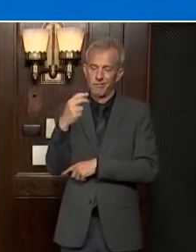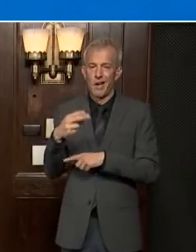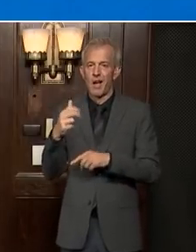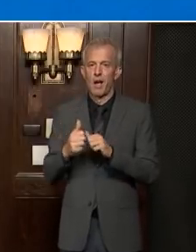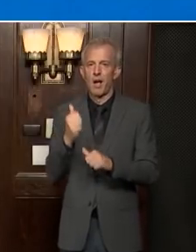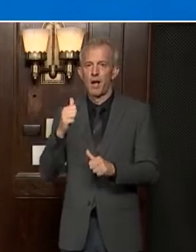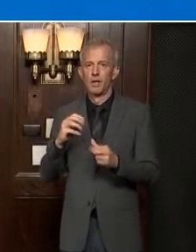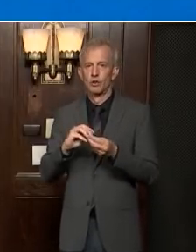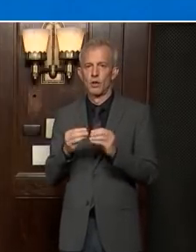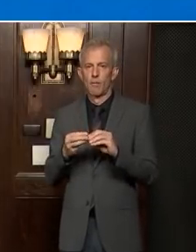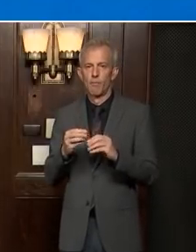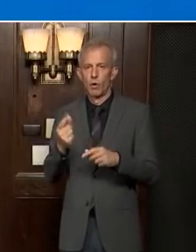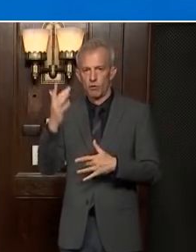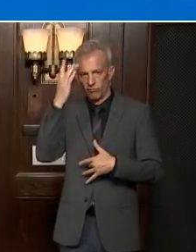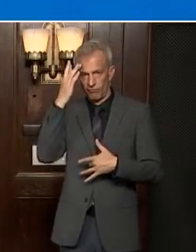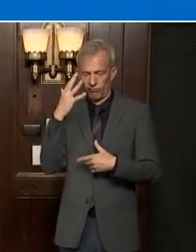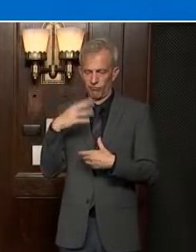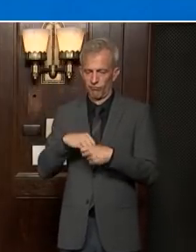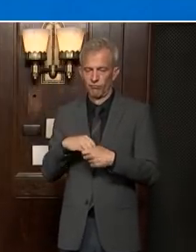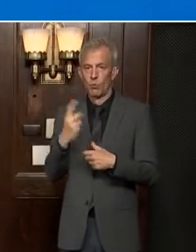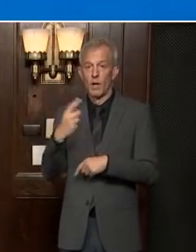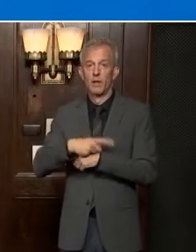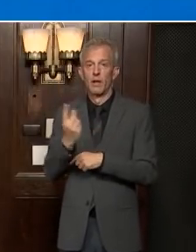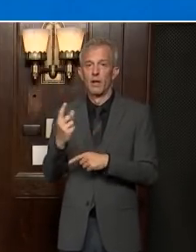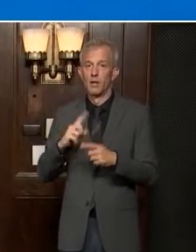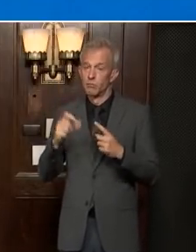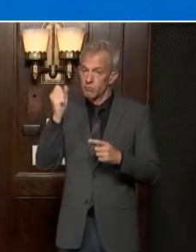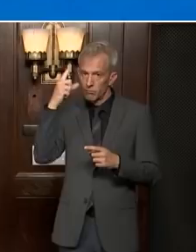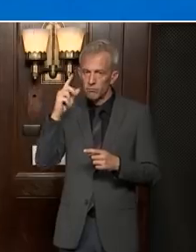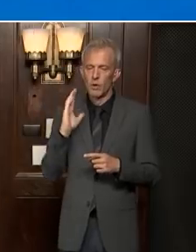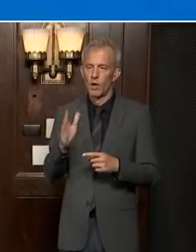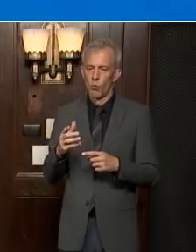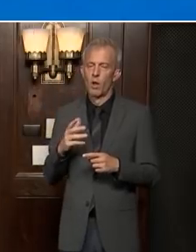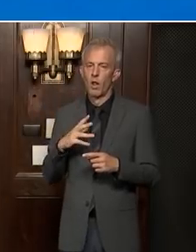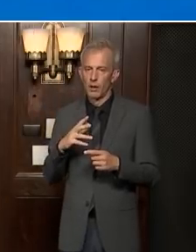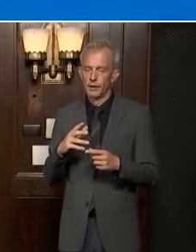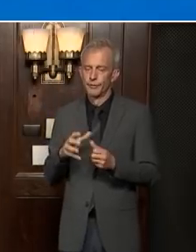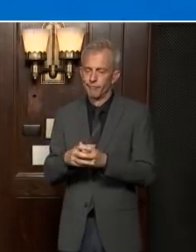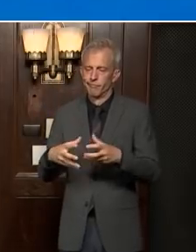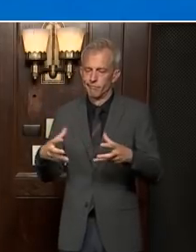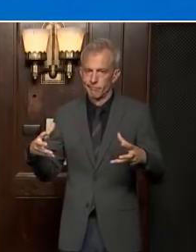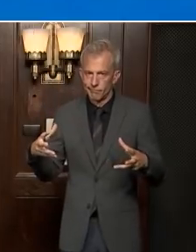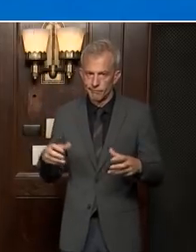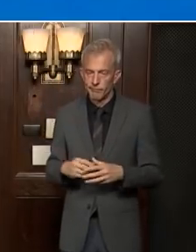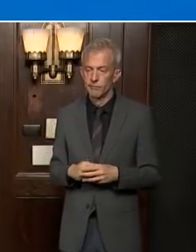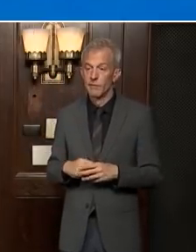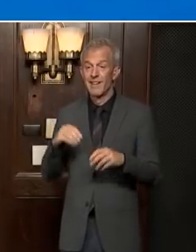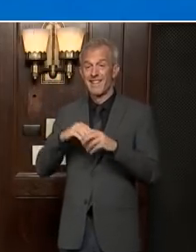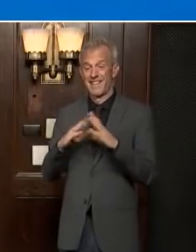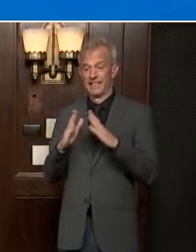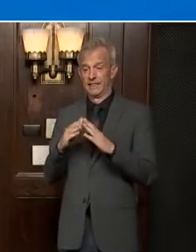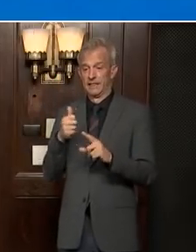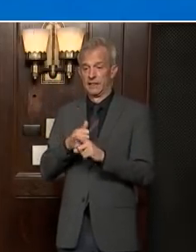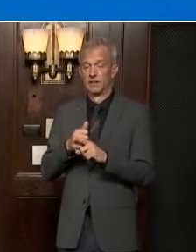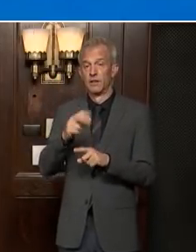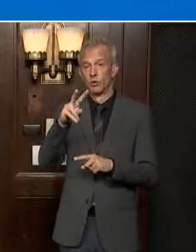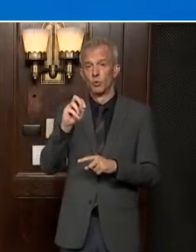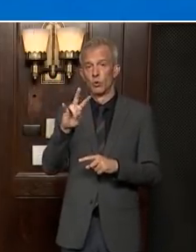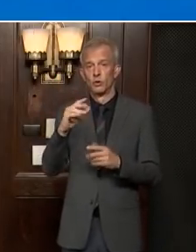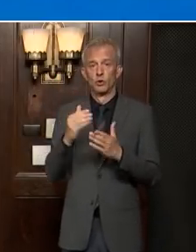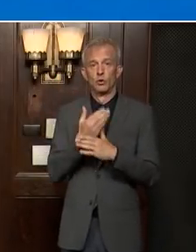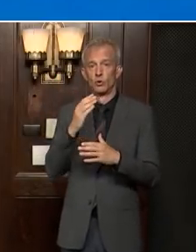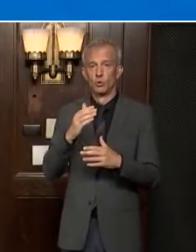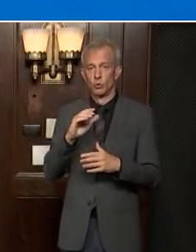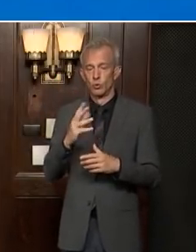single day, but as you remember, these will compound and we will have large numbers. In the city, there were 207 new cases, bringing the total